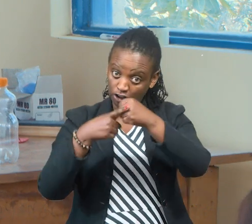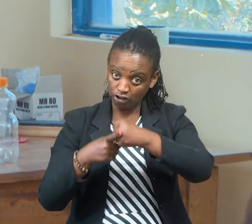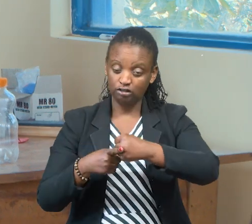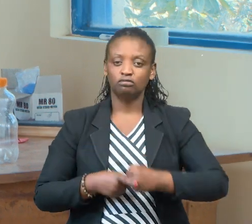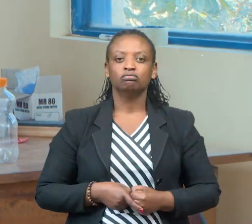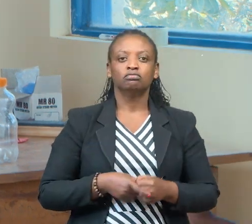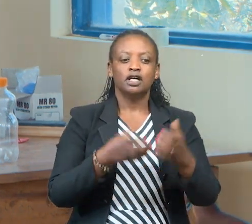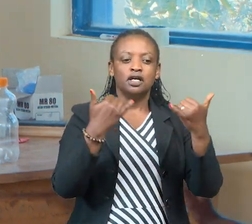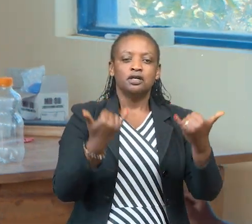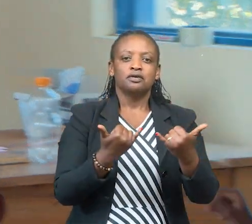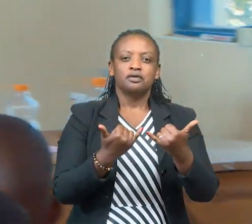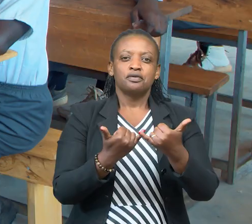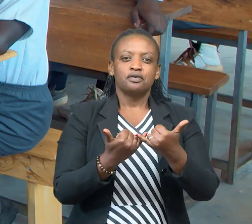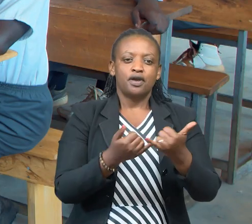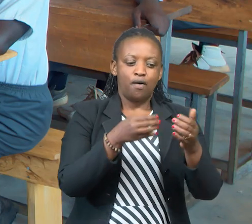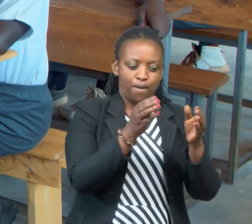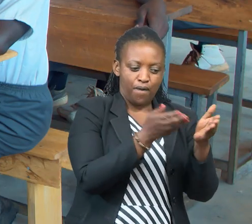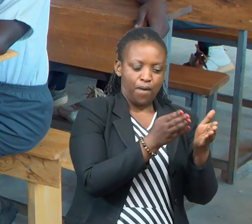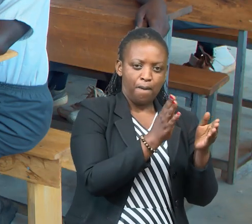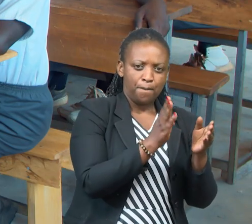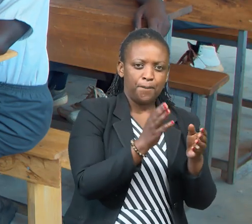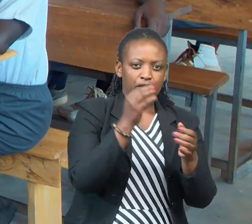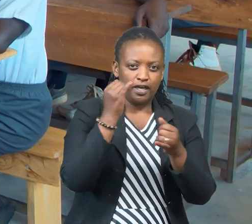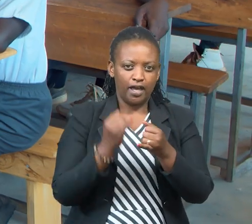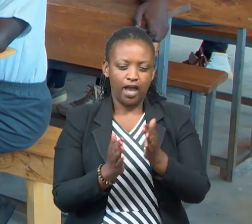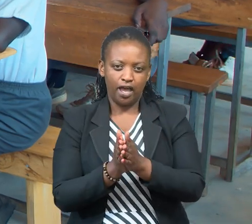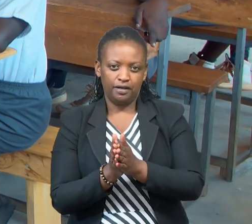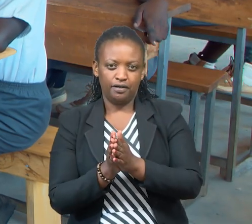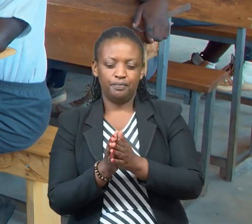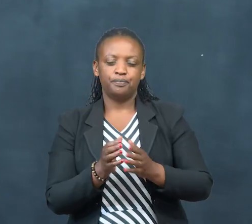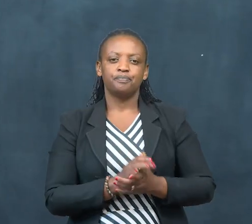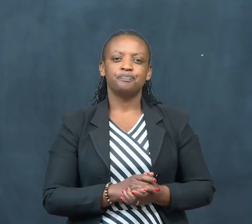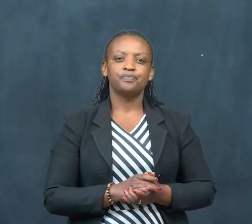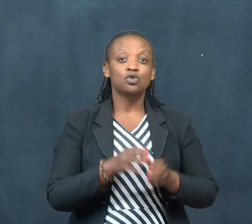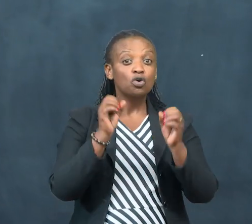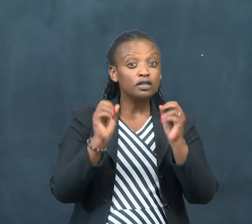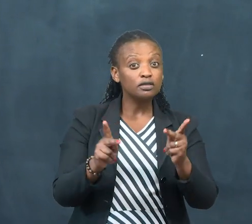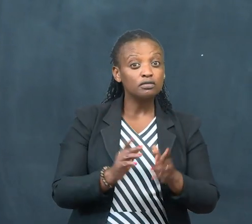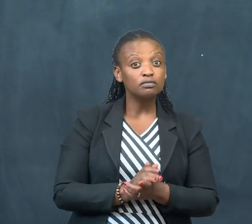5, 6. So let us call objects to be n. Okay.